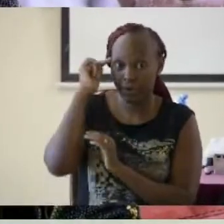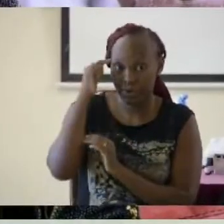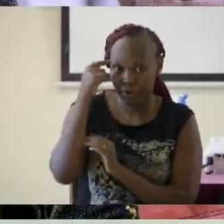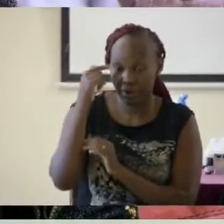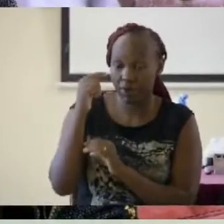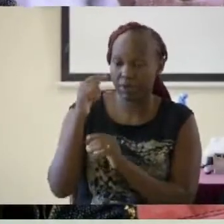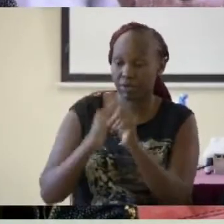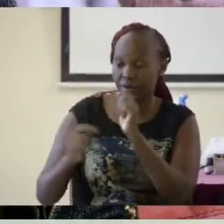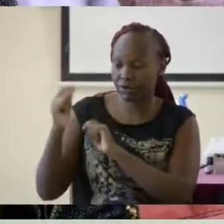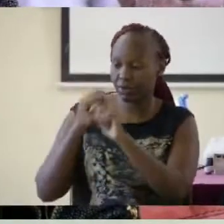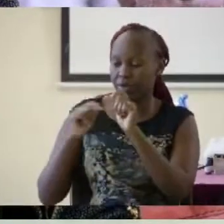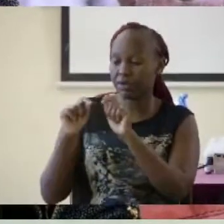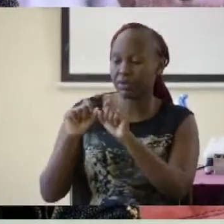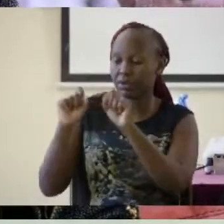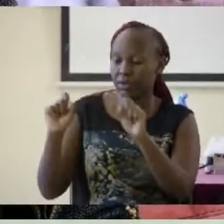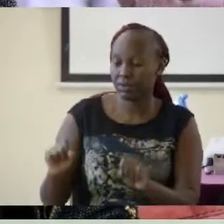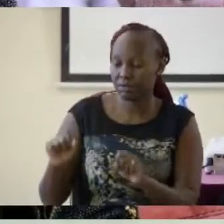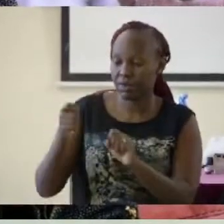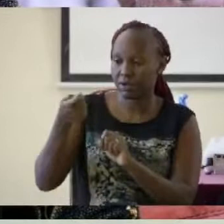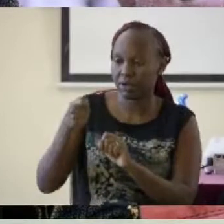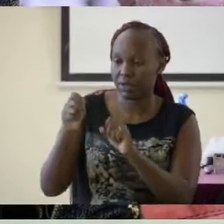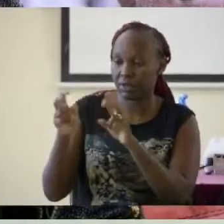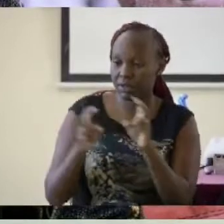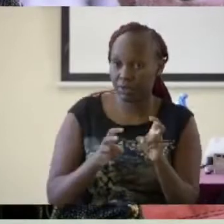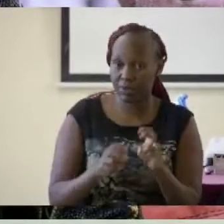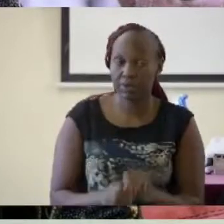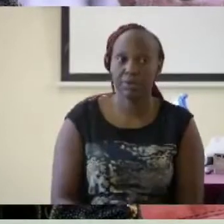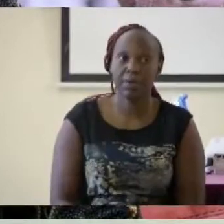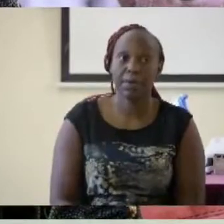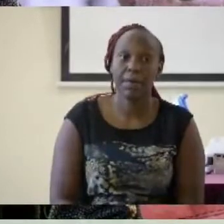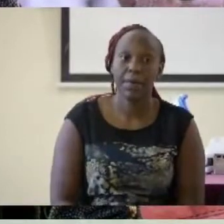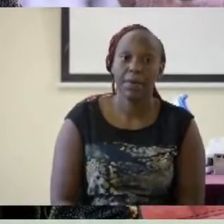traditional mechanisms are key issues.